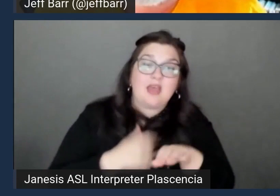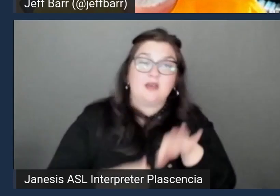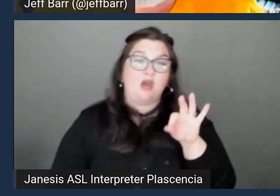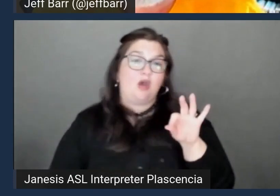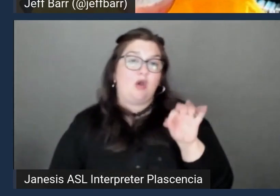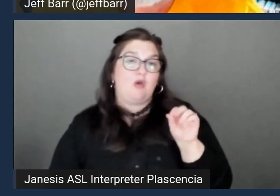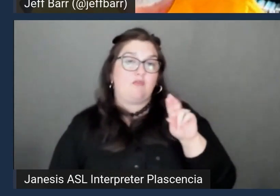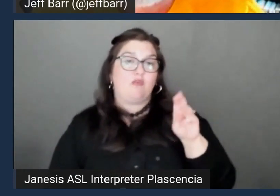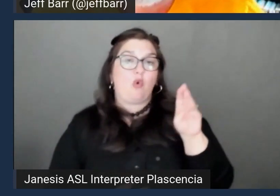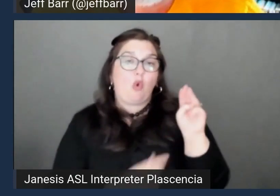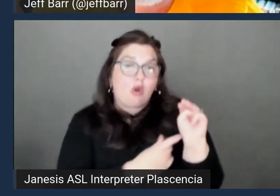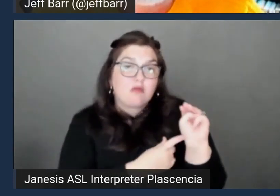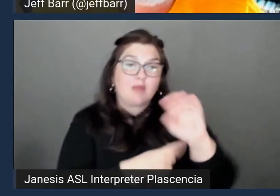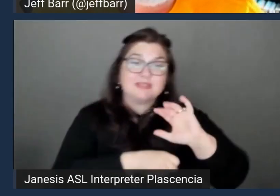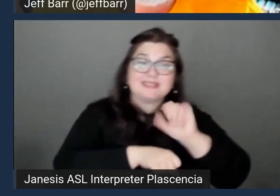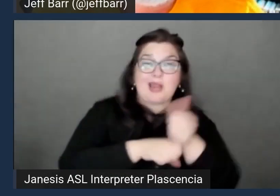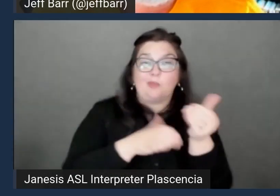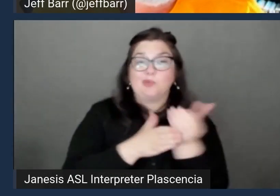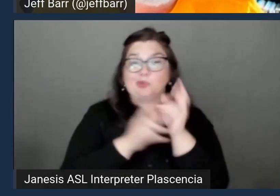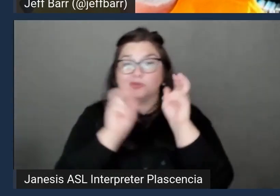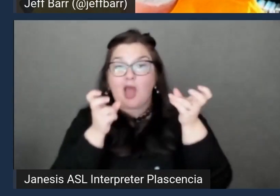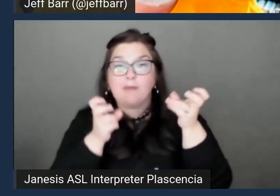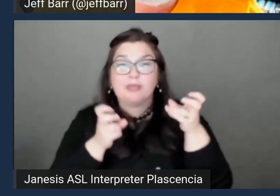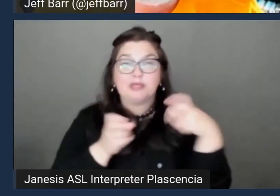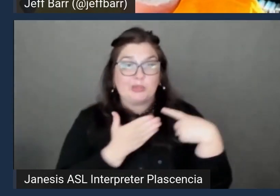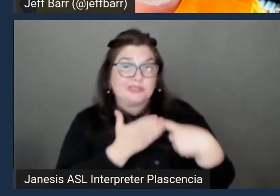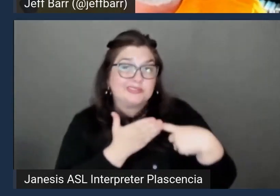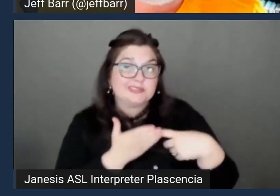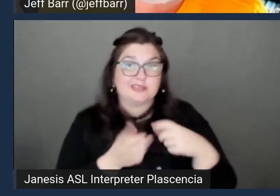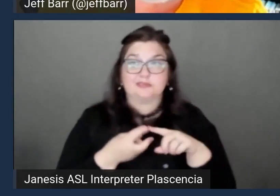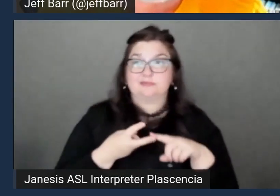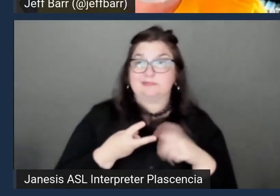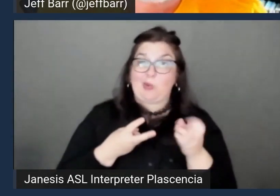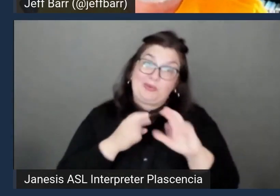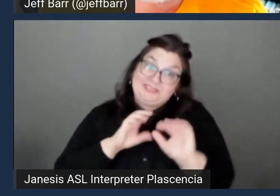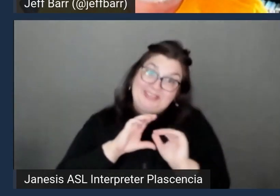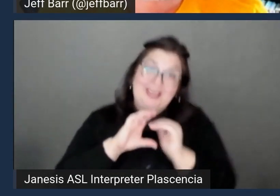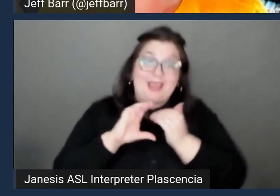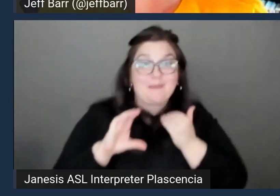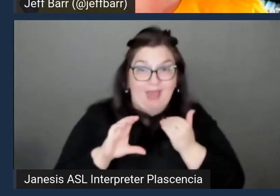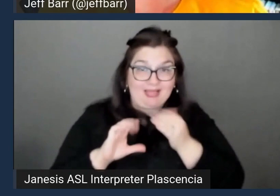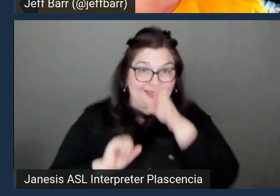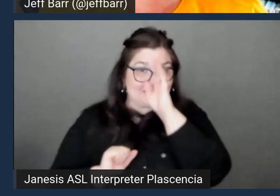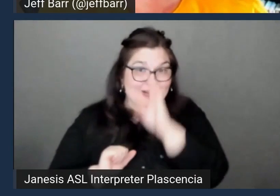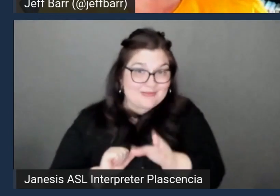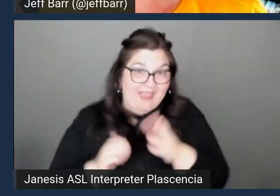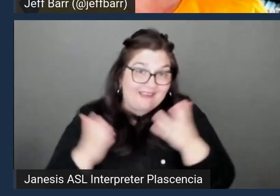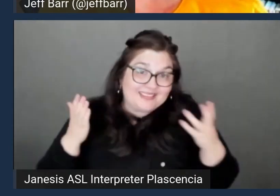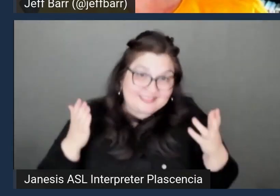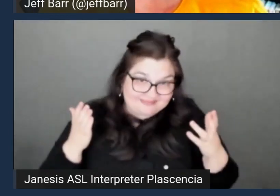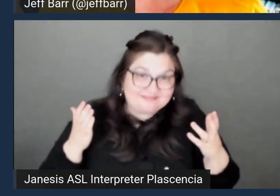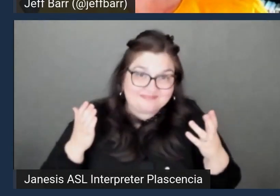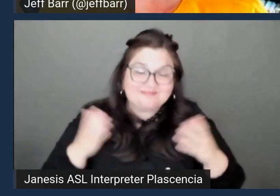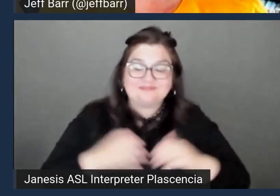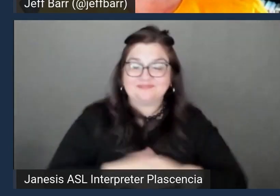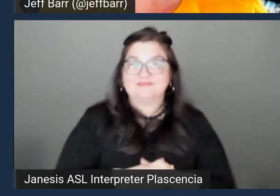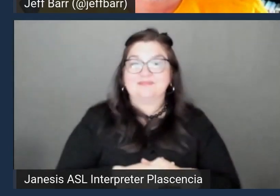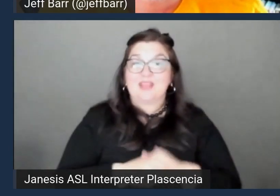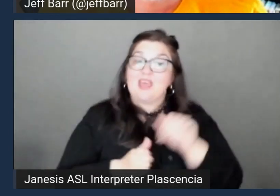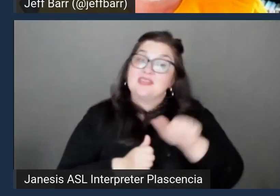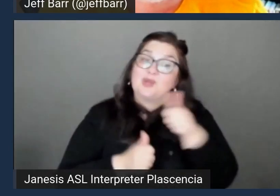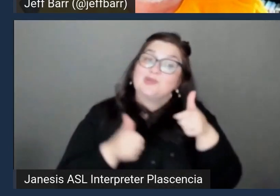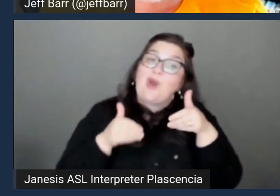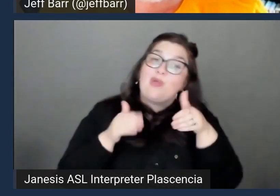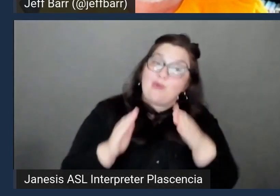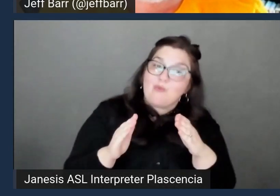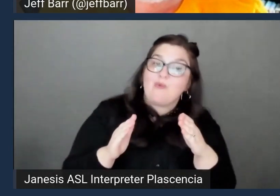new topic or a discussion. You can just email us directly. And other ways that you can